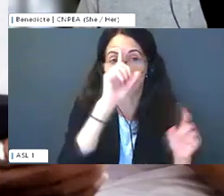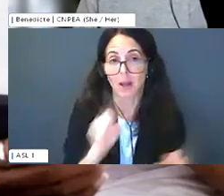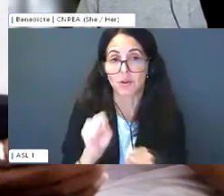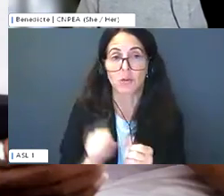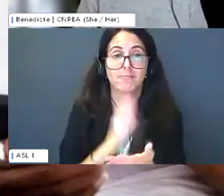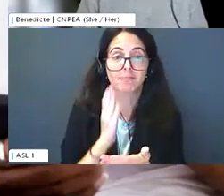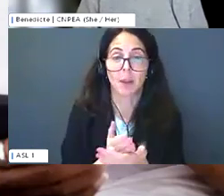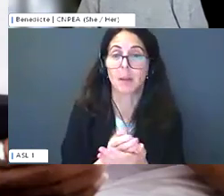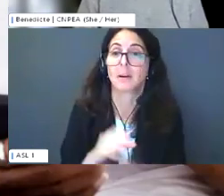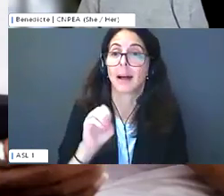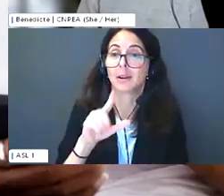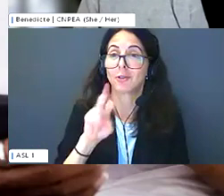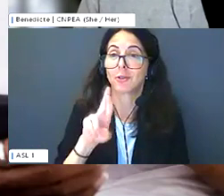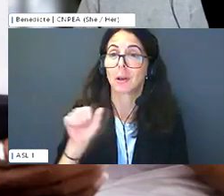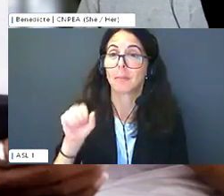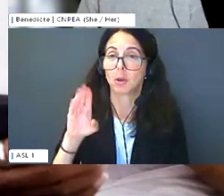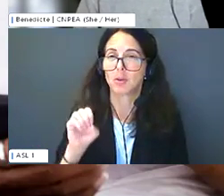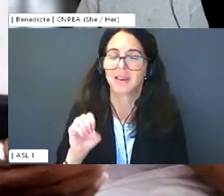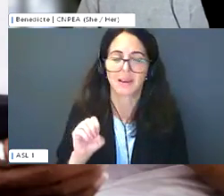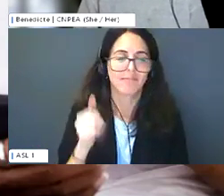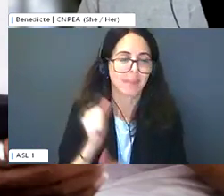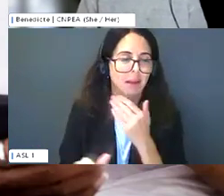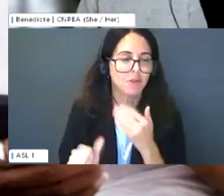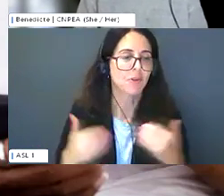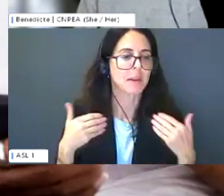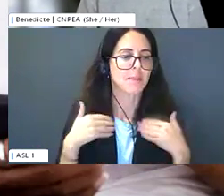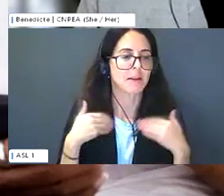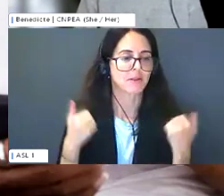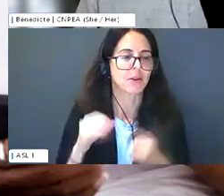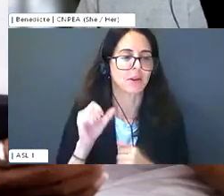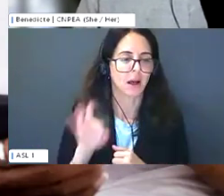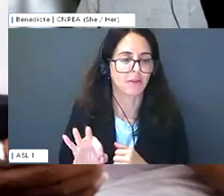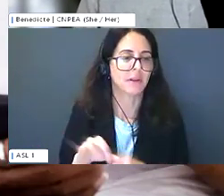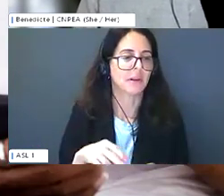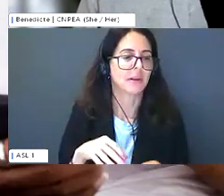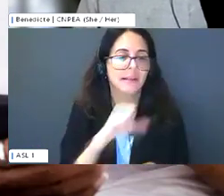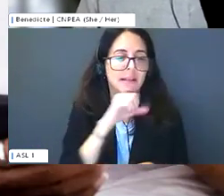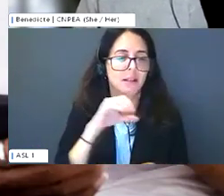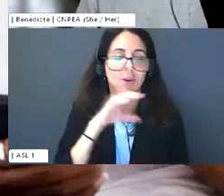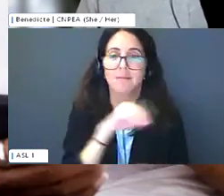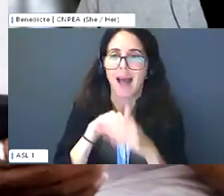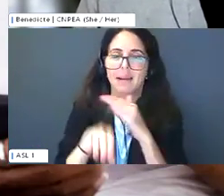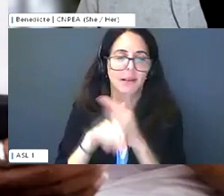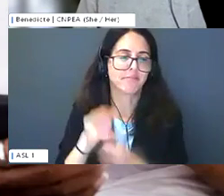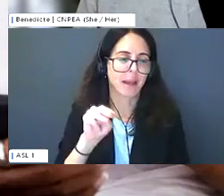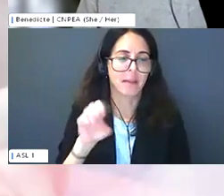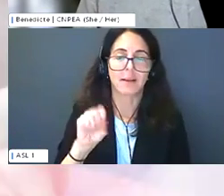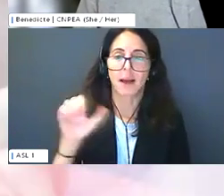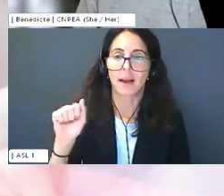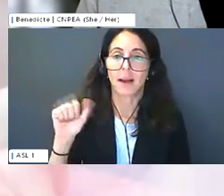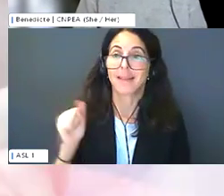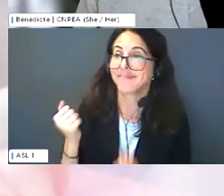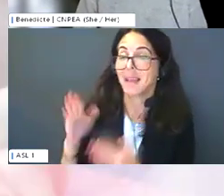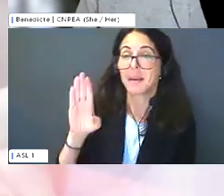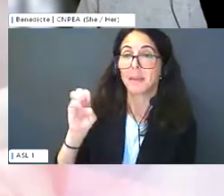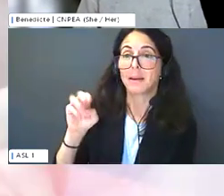Abuse, which is funded through the Ministry for Seniors and Accessibility. I'd like to ask Benedict to talk about a little